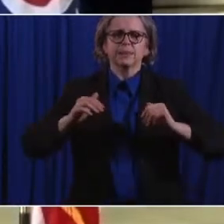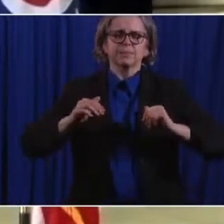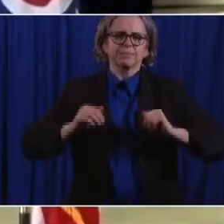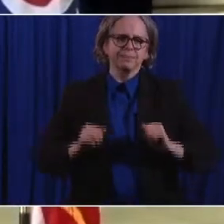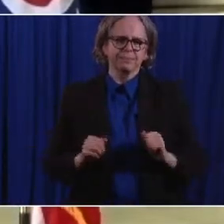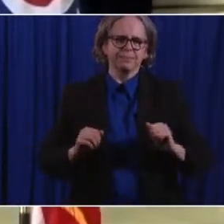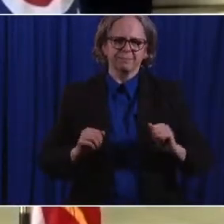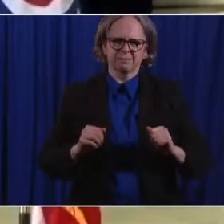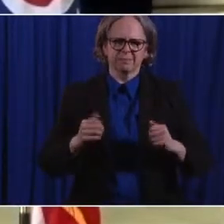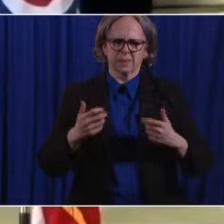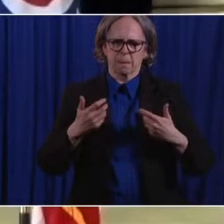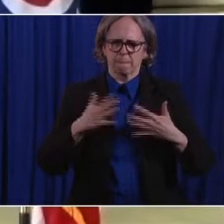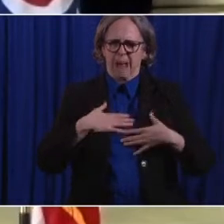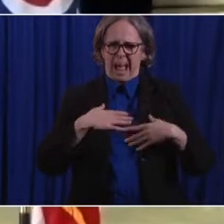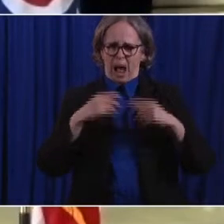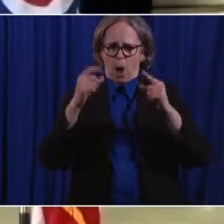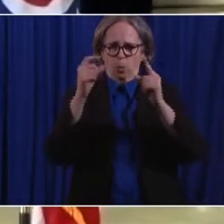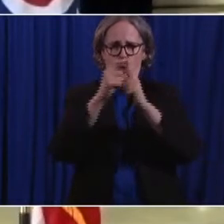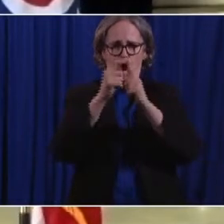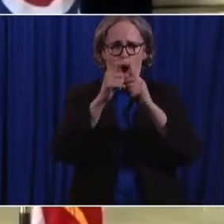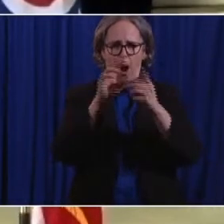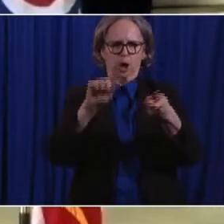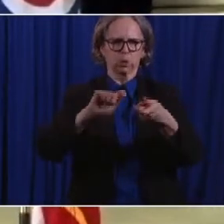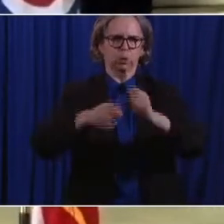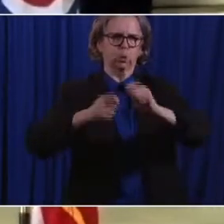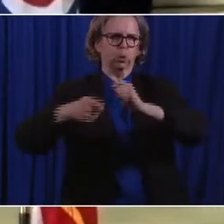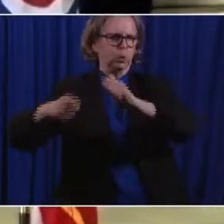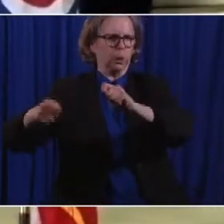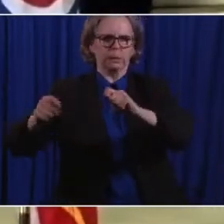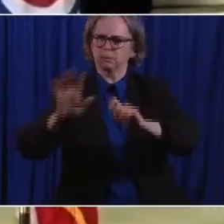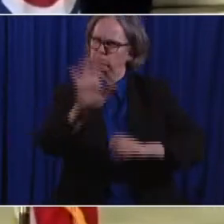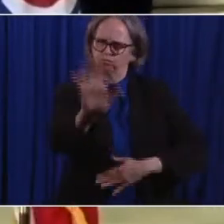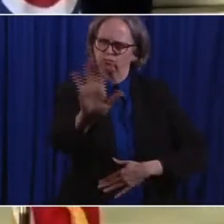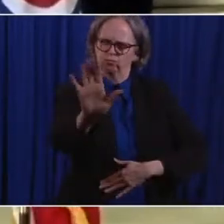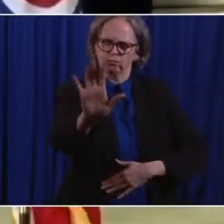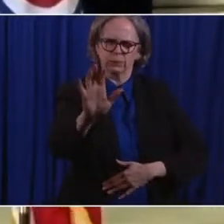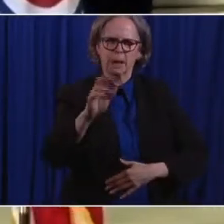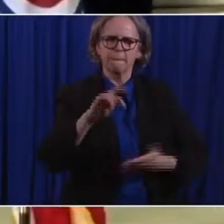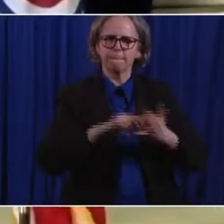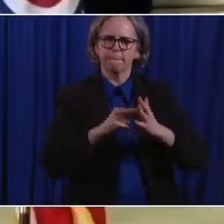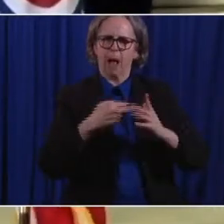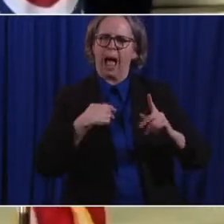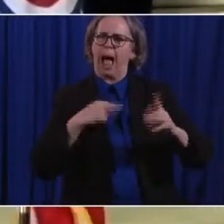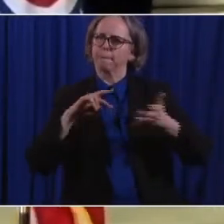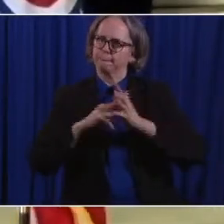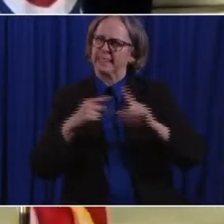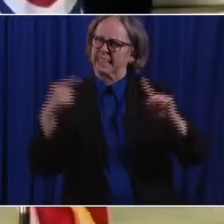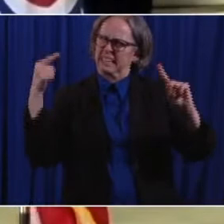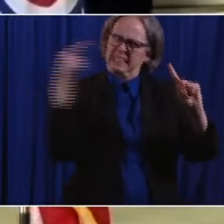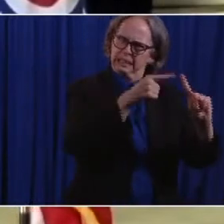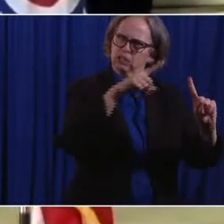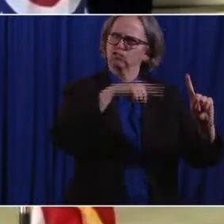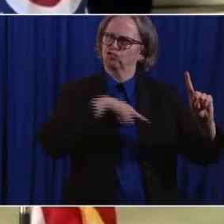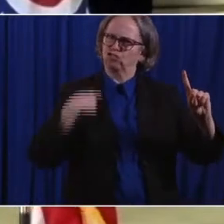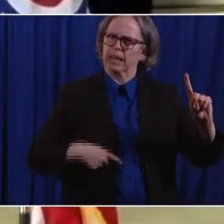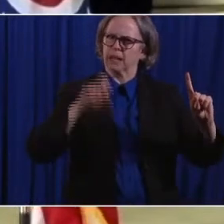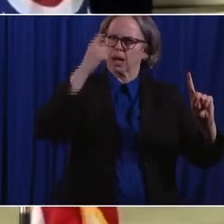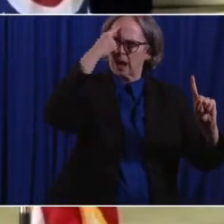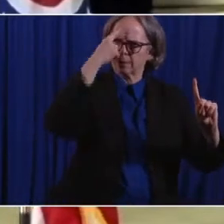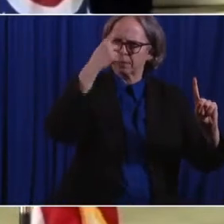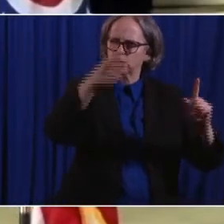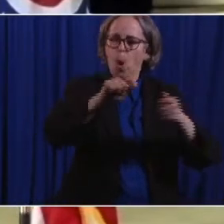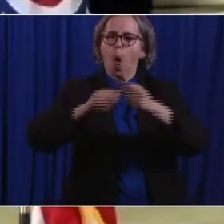were about. My words were about the Chinese government, the responsibility that they have. They were not directed towards anyone,